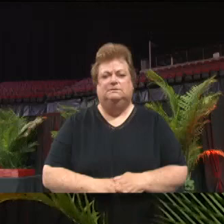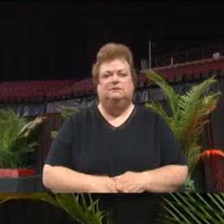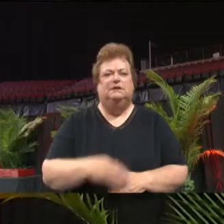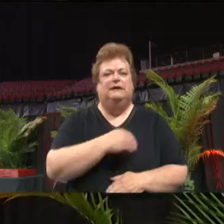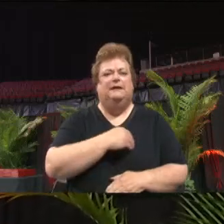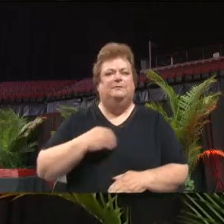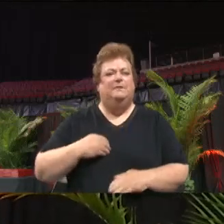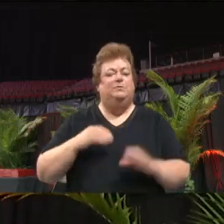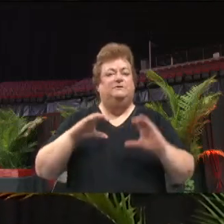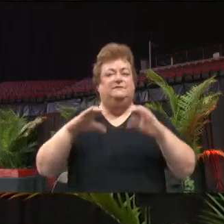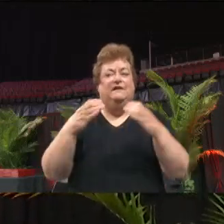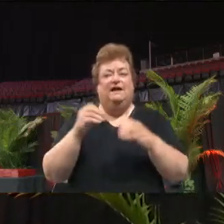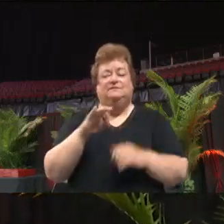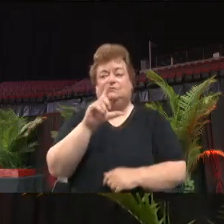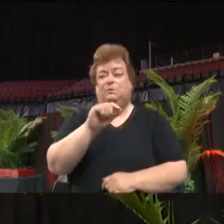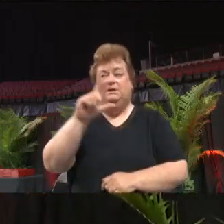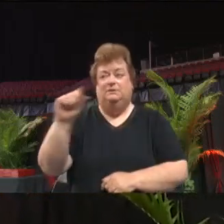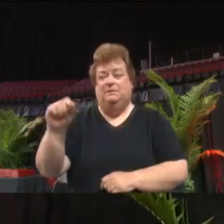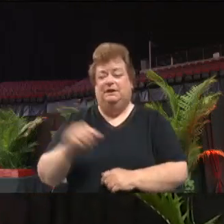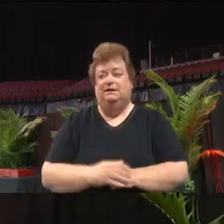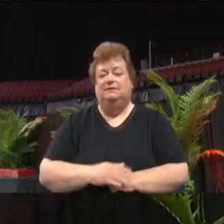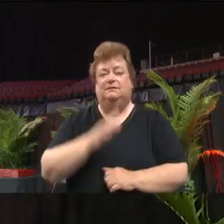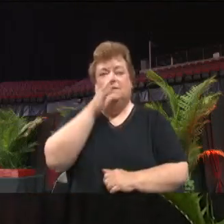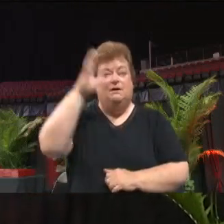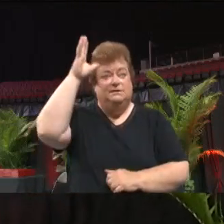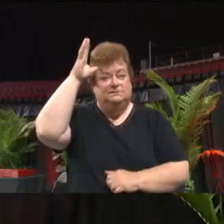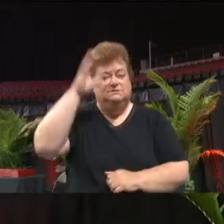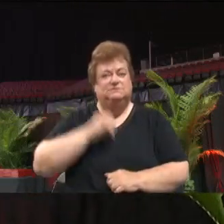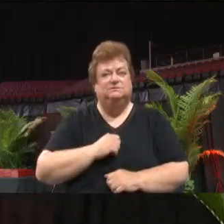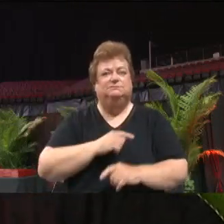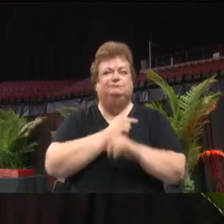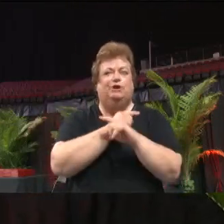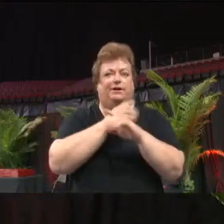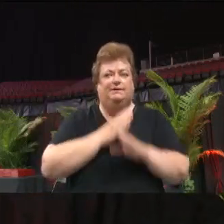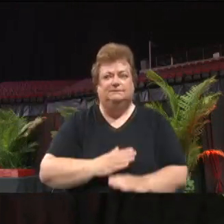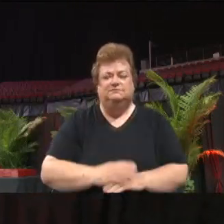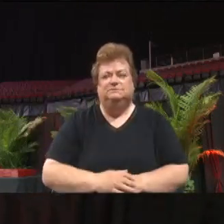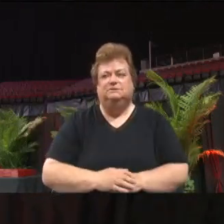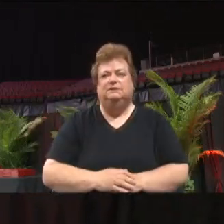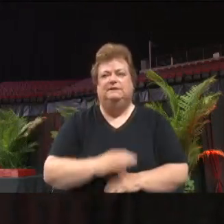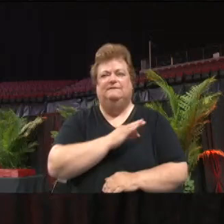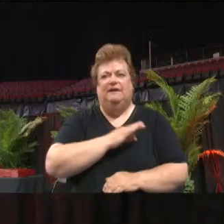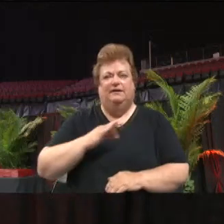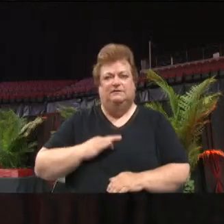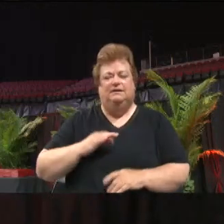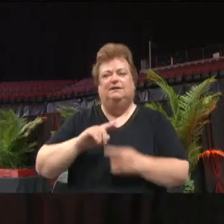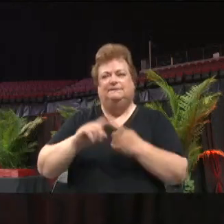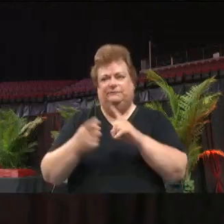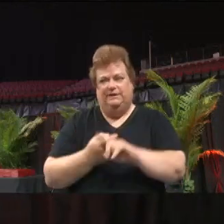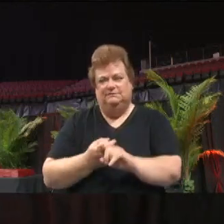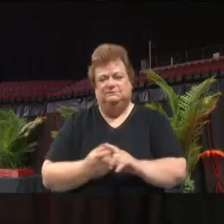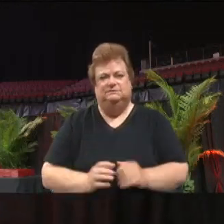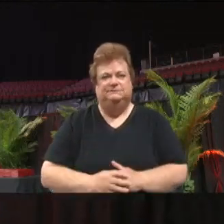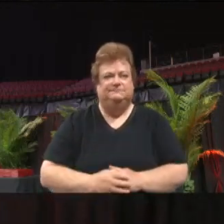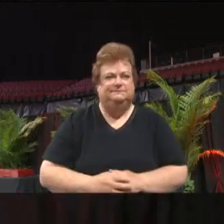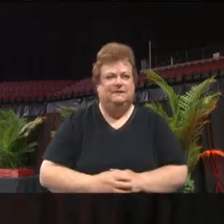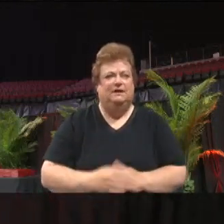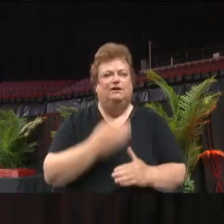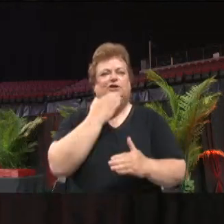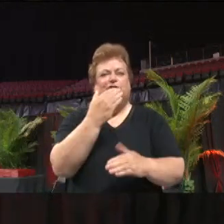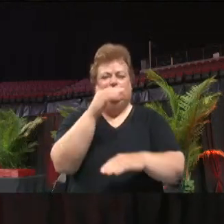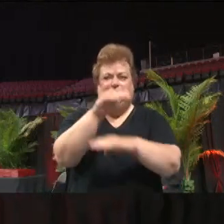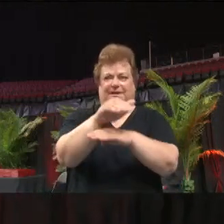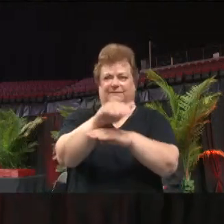Members of the class of 2020, parents, guardians, faculty, and friends. Good